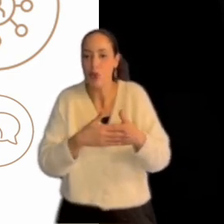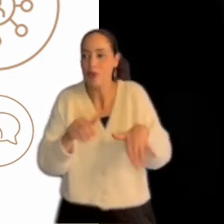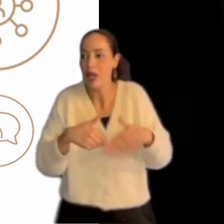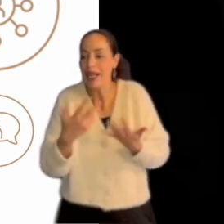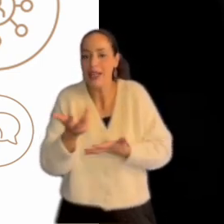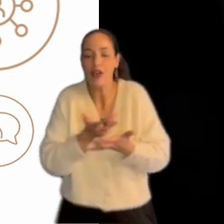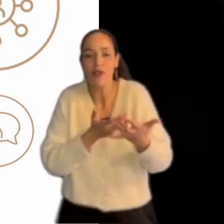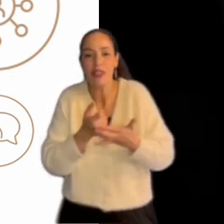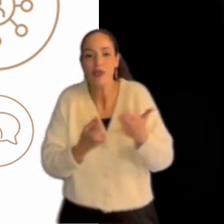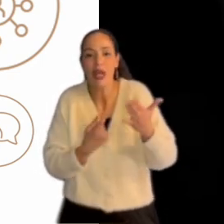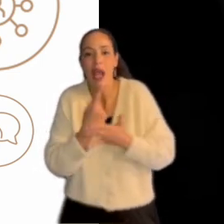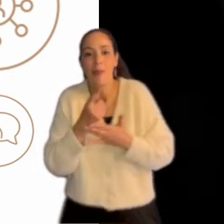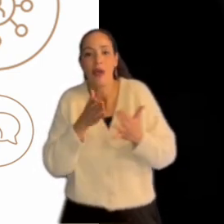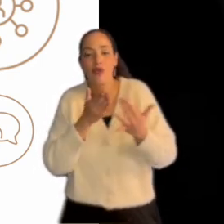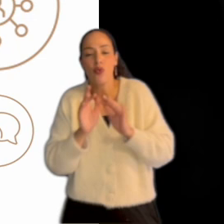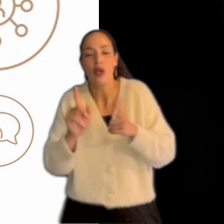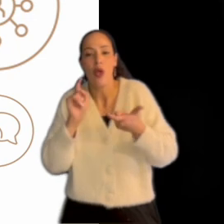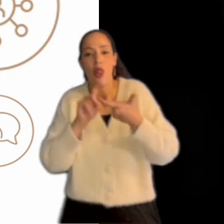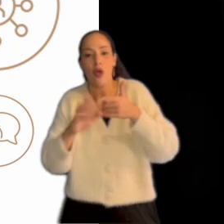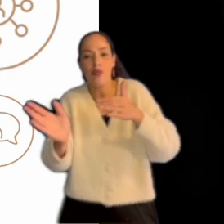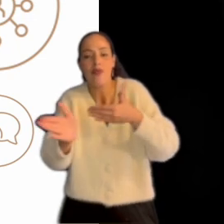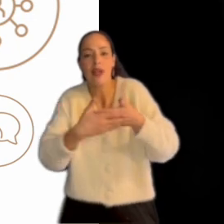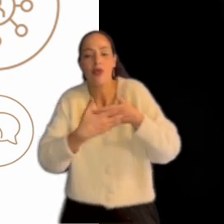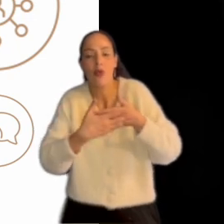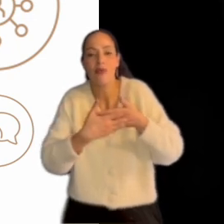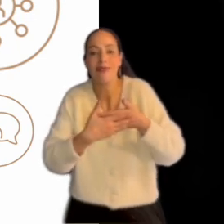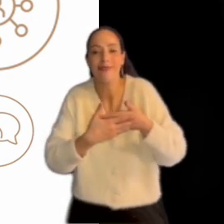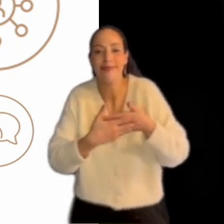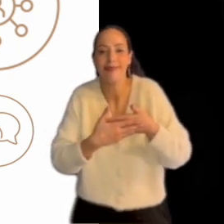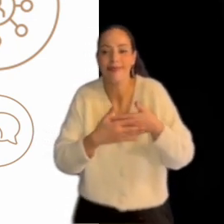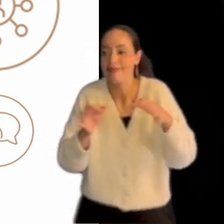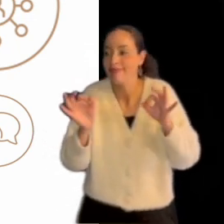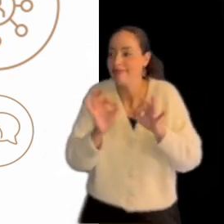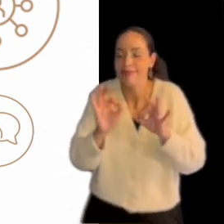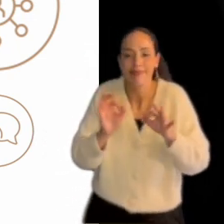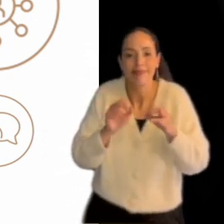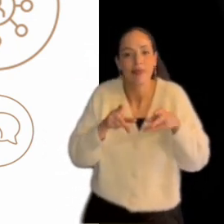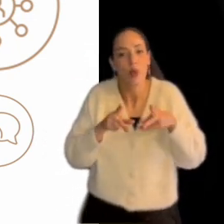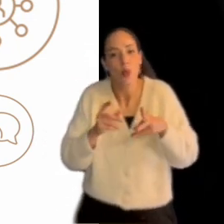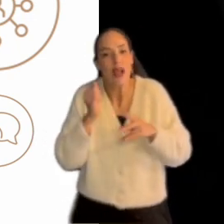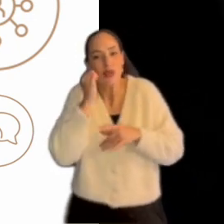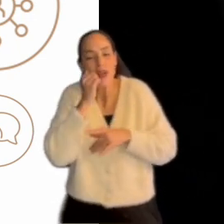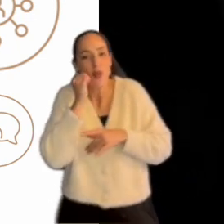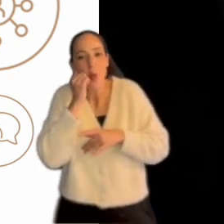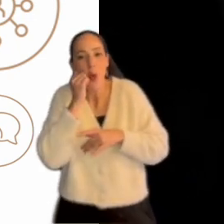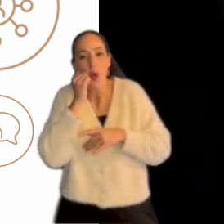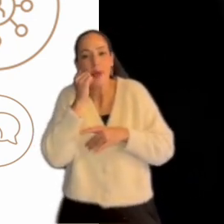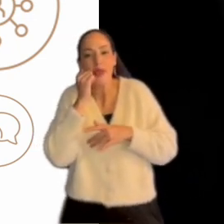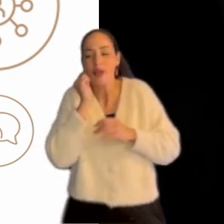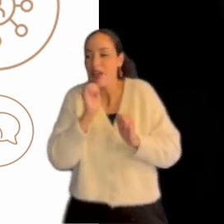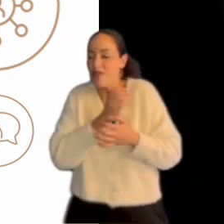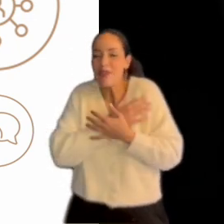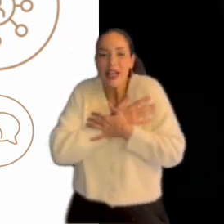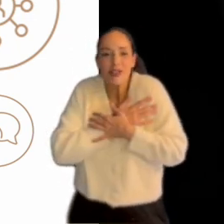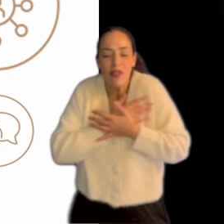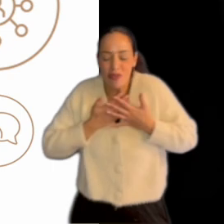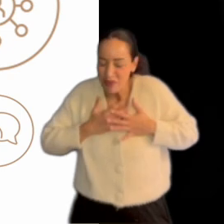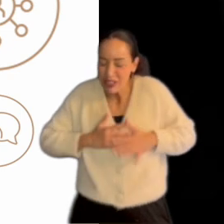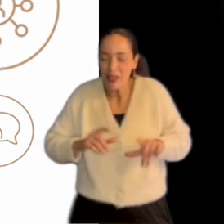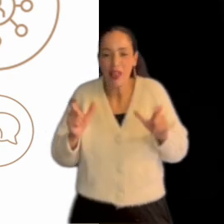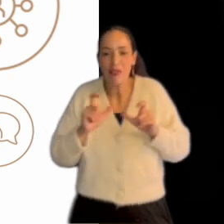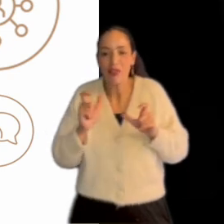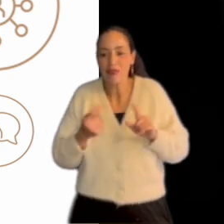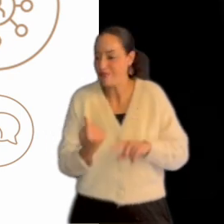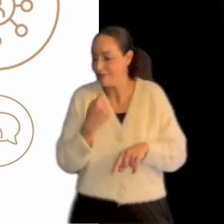comfort. I wondered at the time if we needed to create another word beyond anguish to describe these such experiences which sit